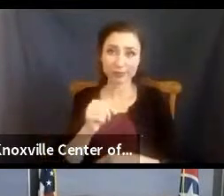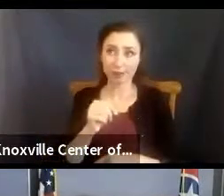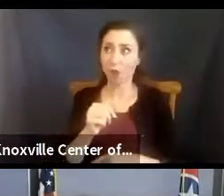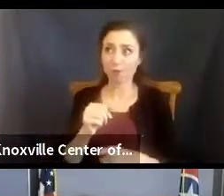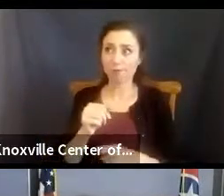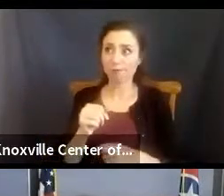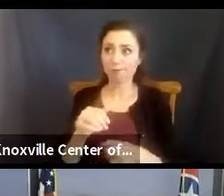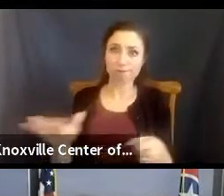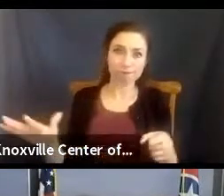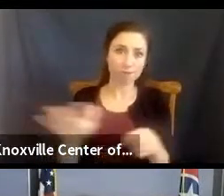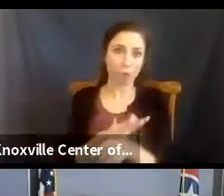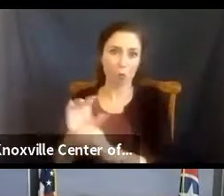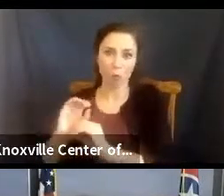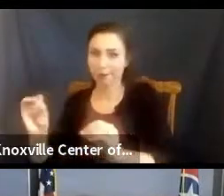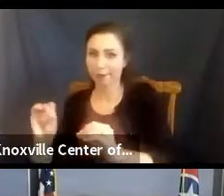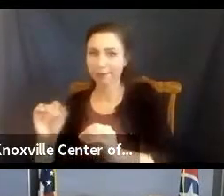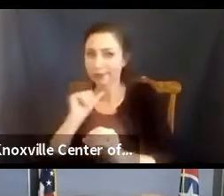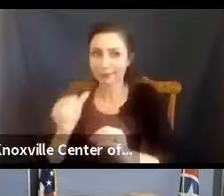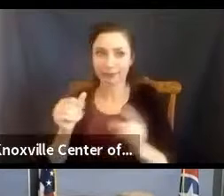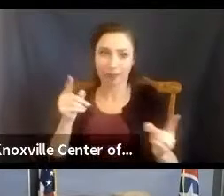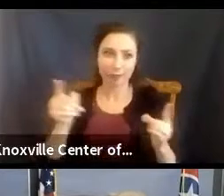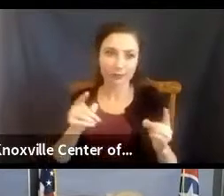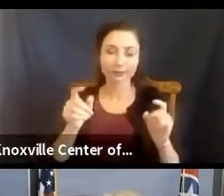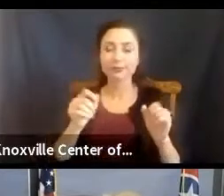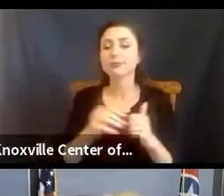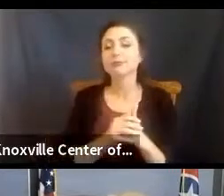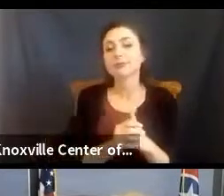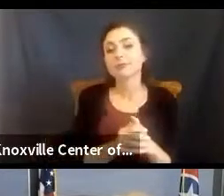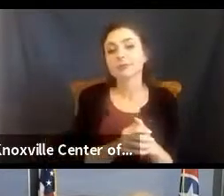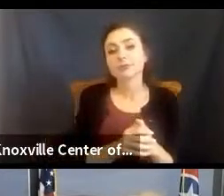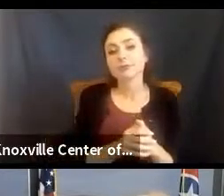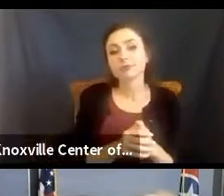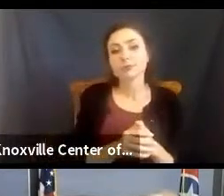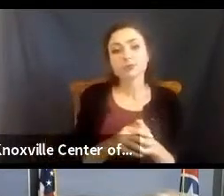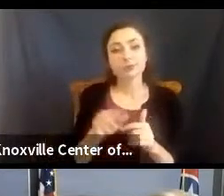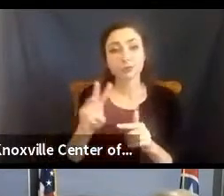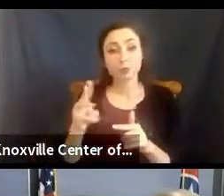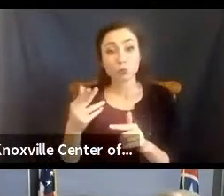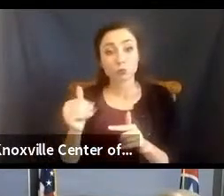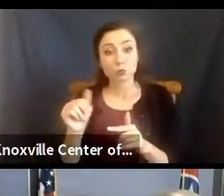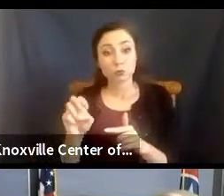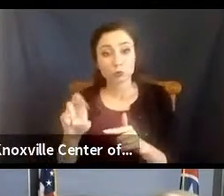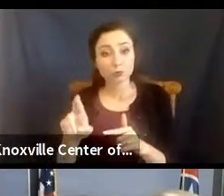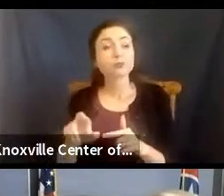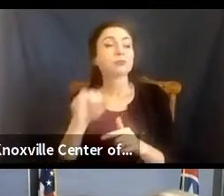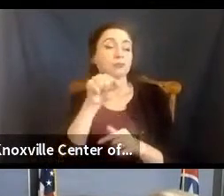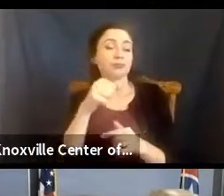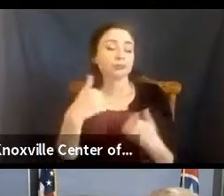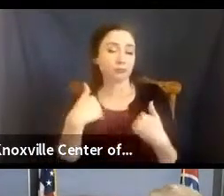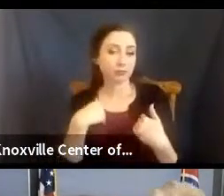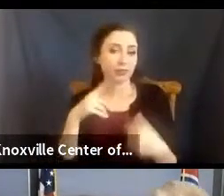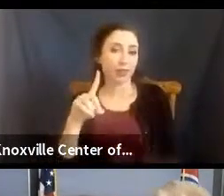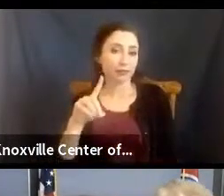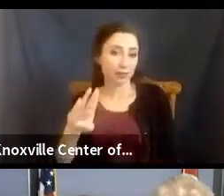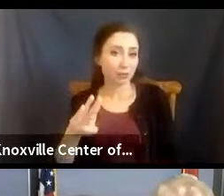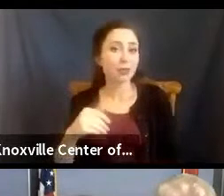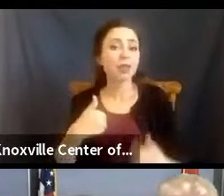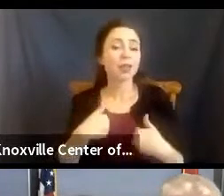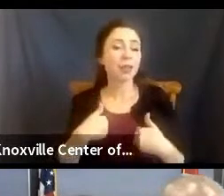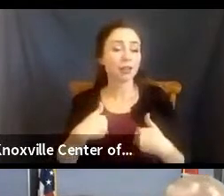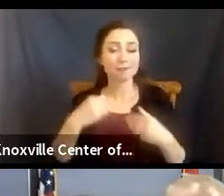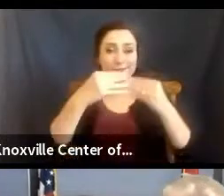nothing. Yes. So what we do is we have a database that has a list of all the